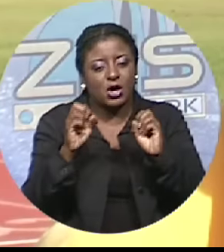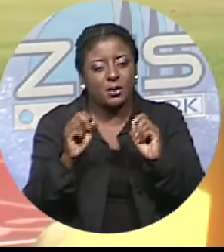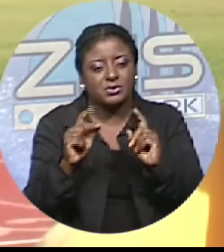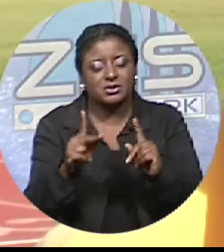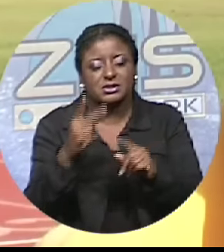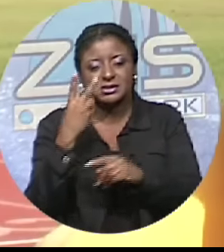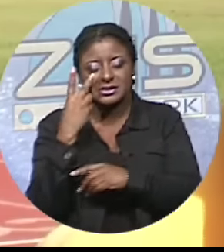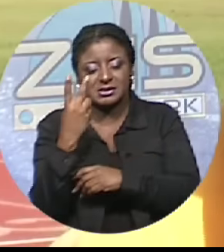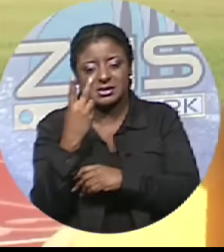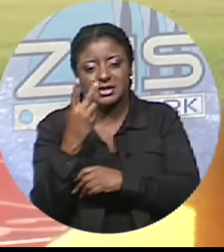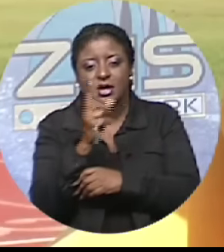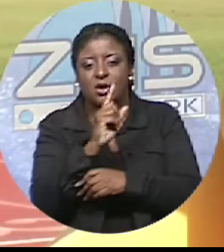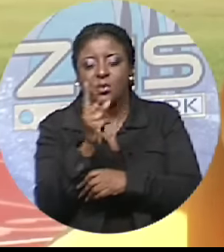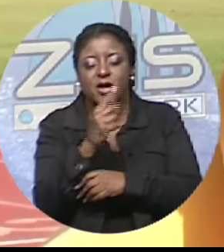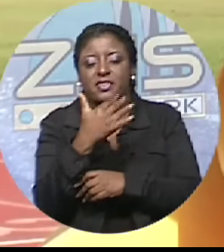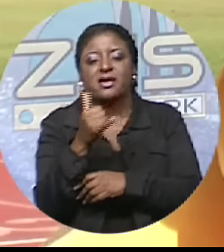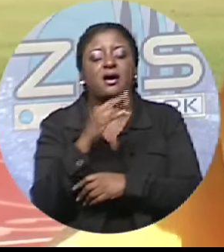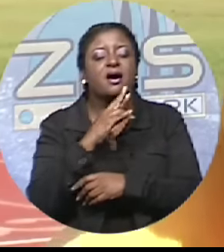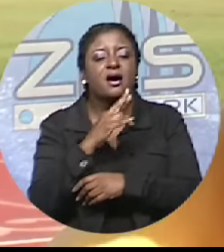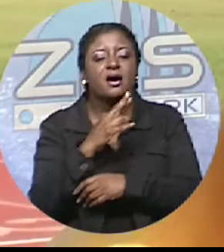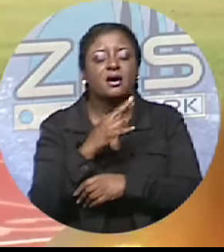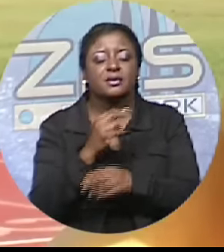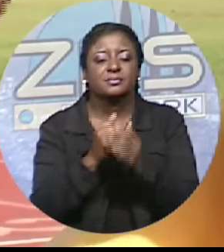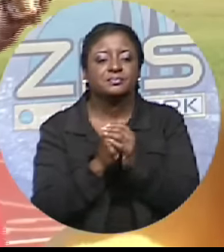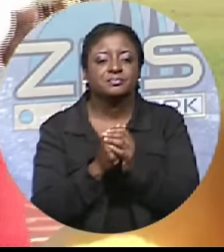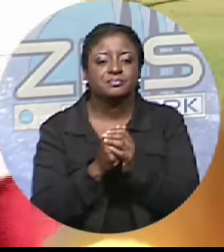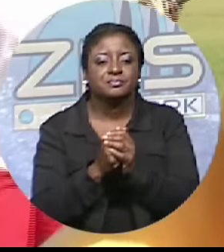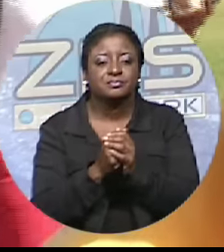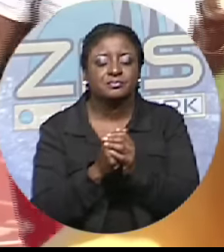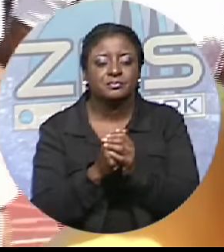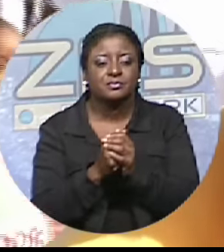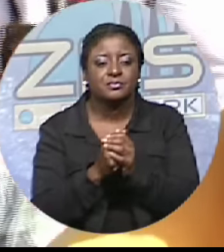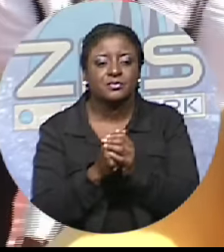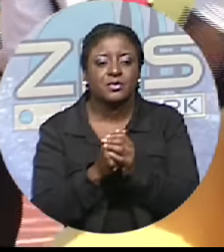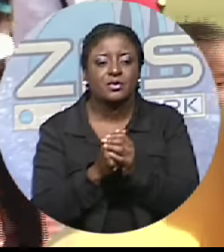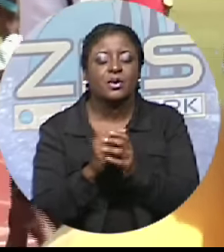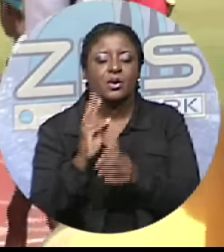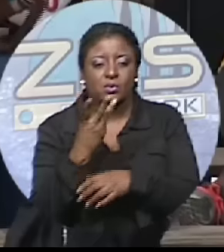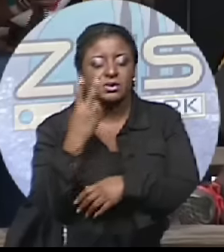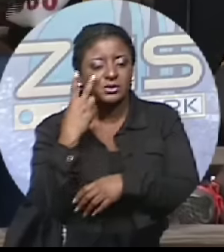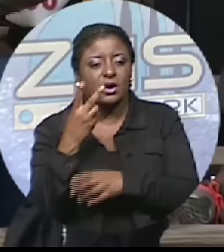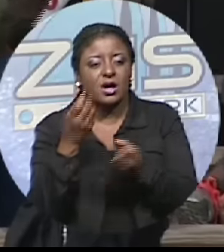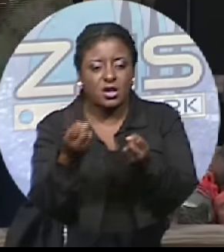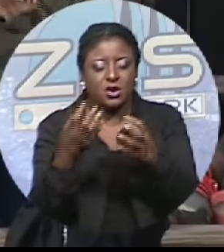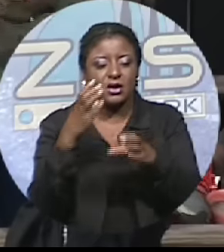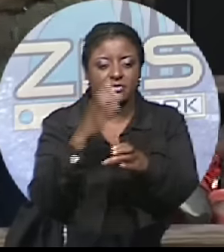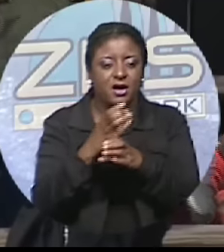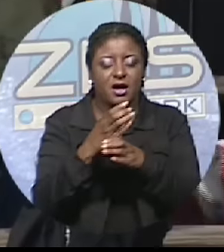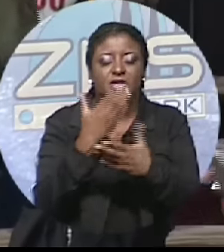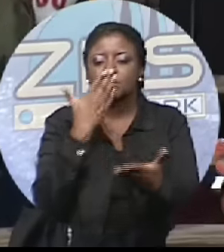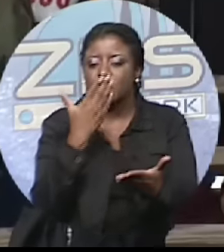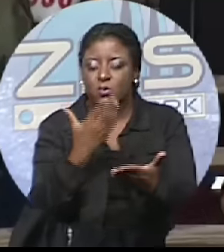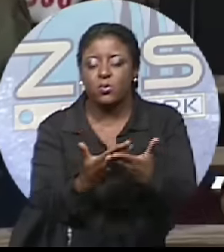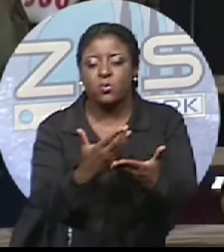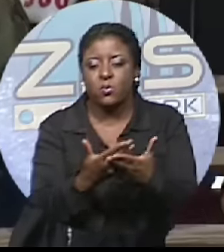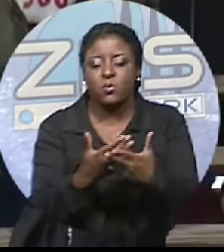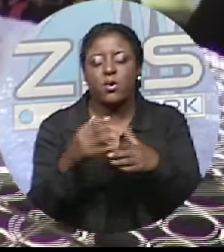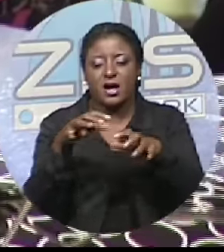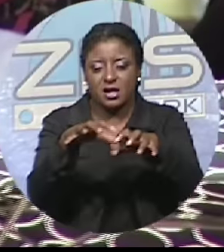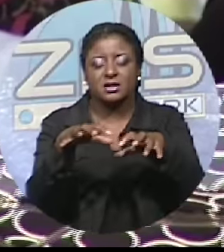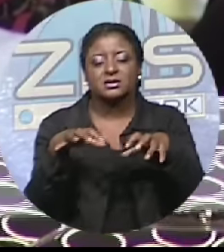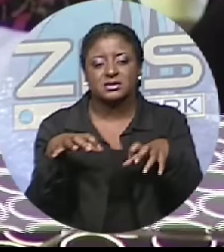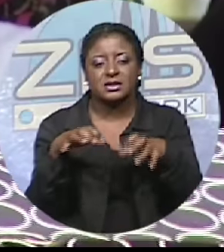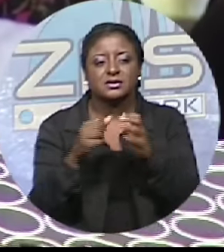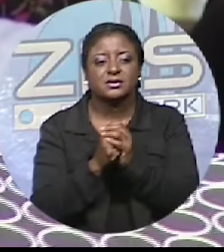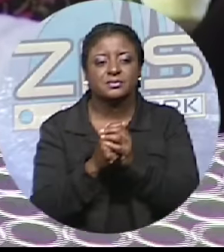this stage of the season. When we was coming in, boy, we see a lot of vehicles, boy, it's well attended. Yeah, the usual is, you know, because like I said, being the first